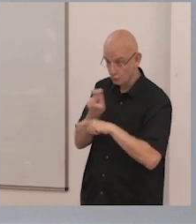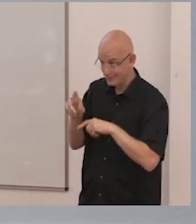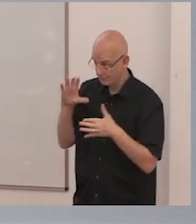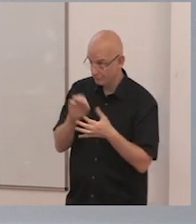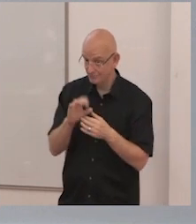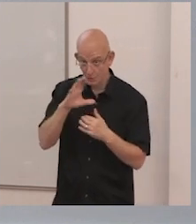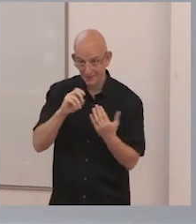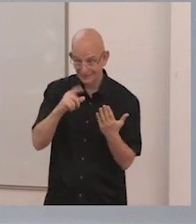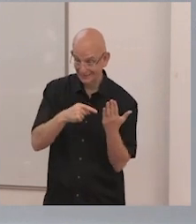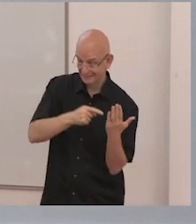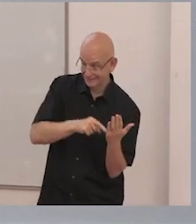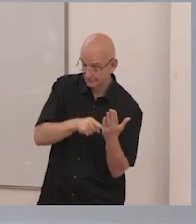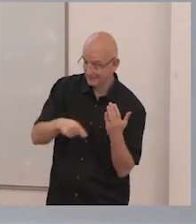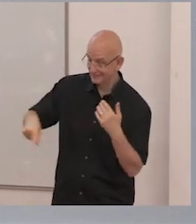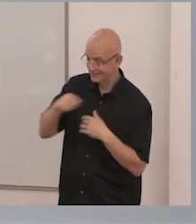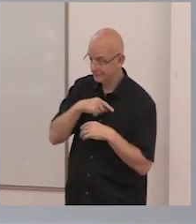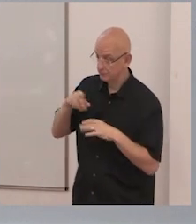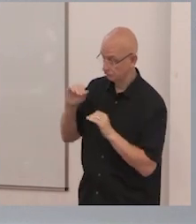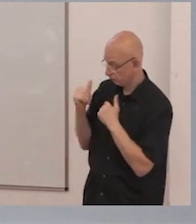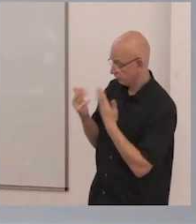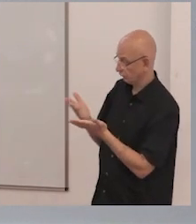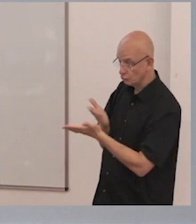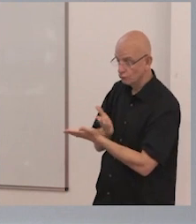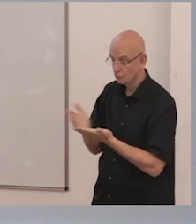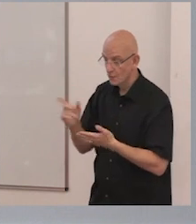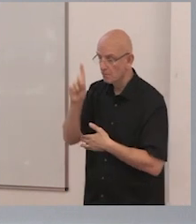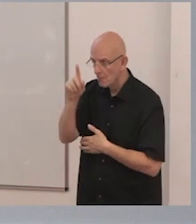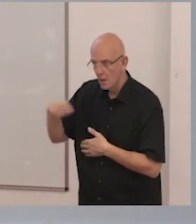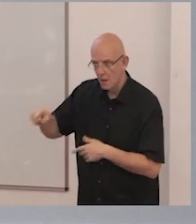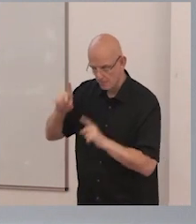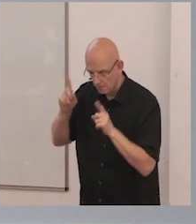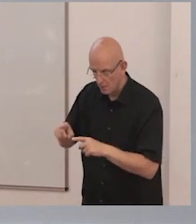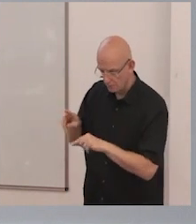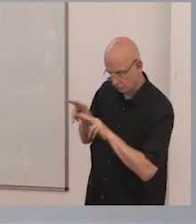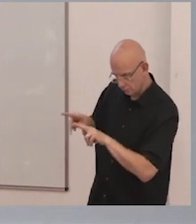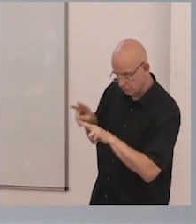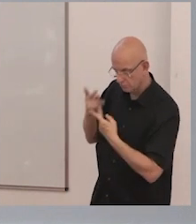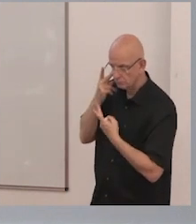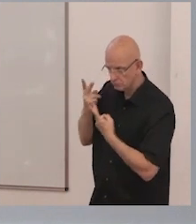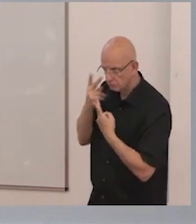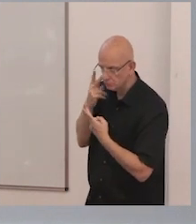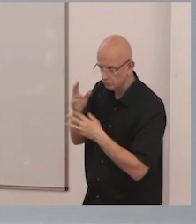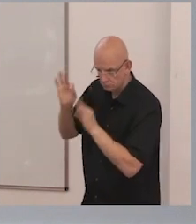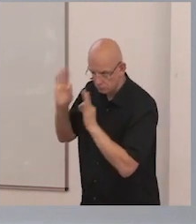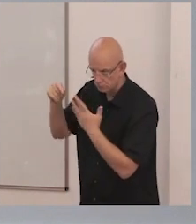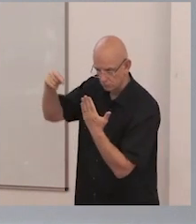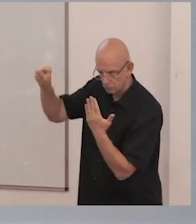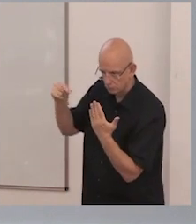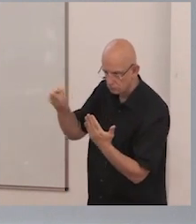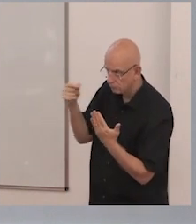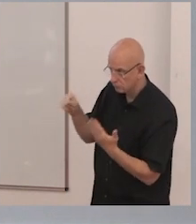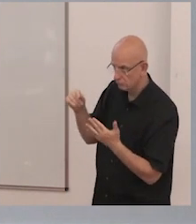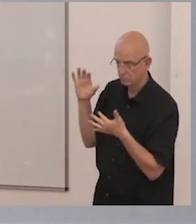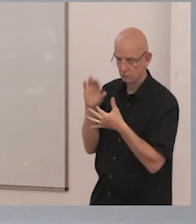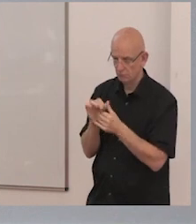of the CIPD, which requires states to actively consult with and involve disabled children, including through